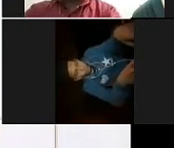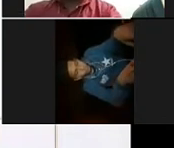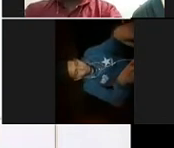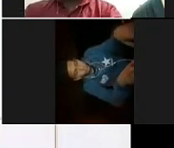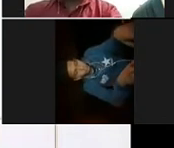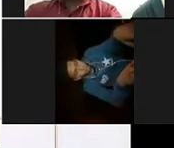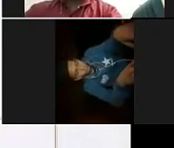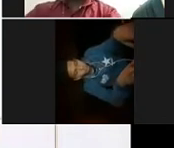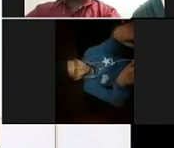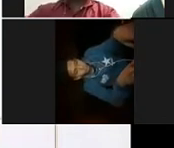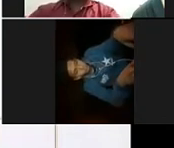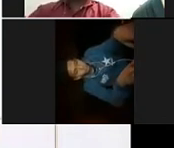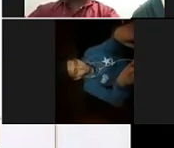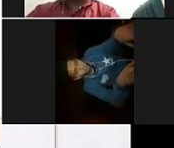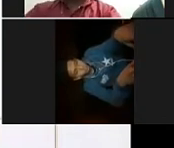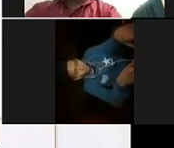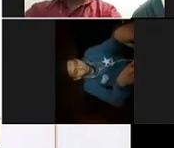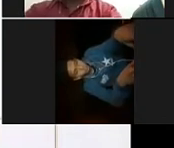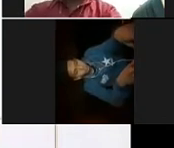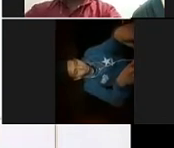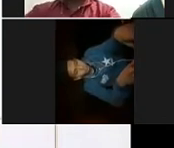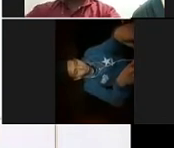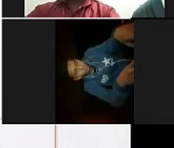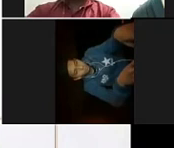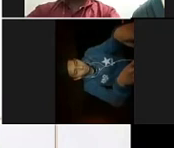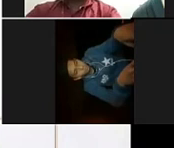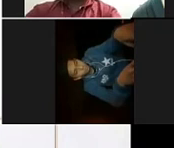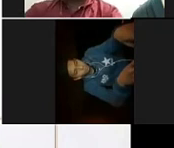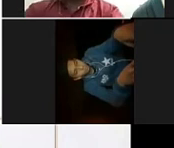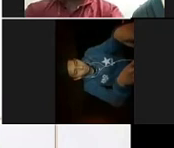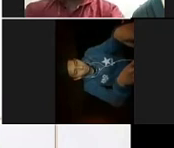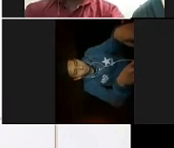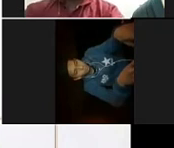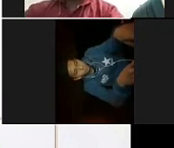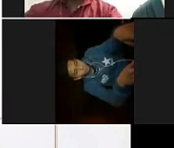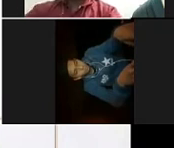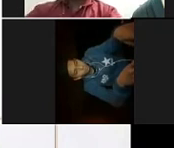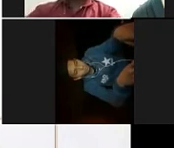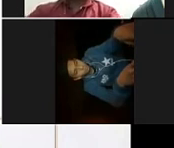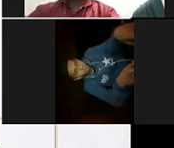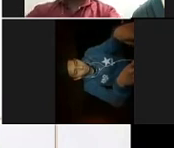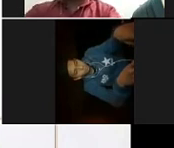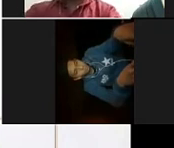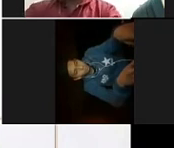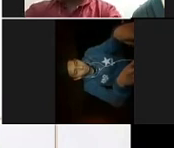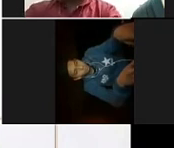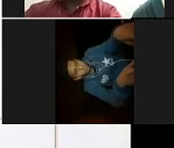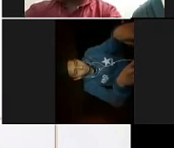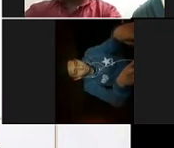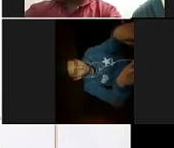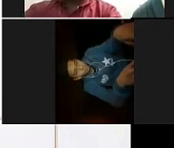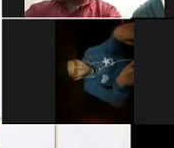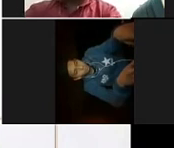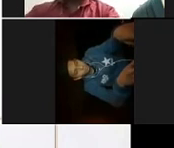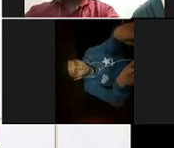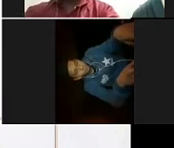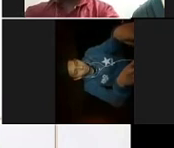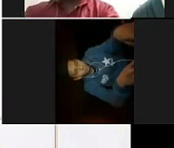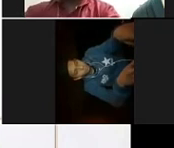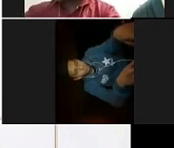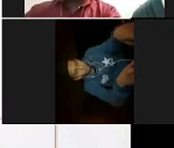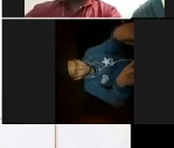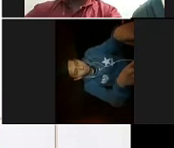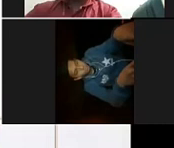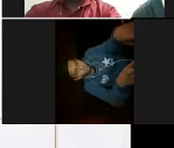and at the same time produce high quality output and chemical fertilizers. Most people